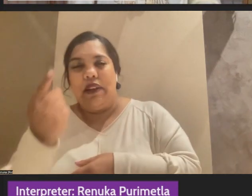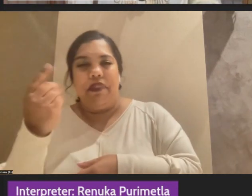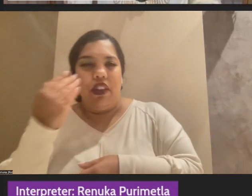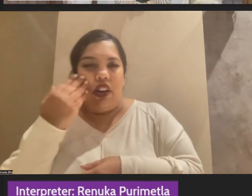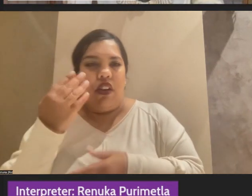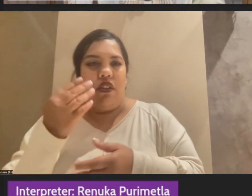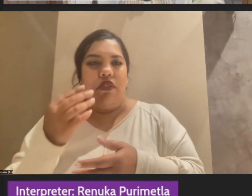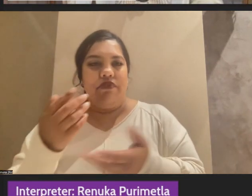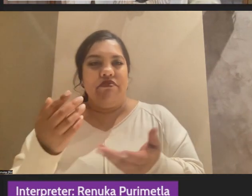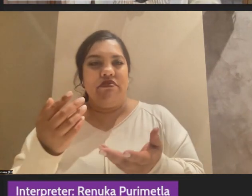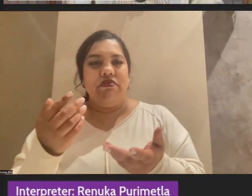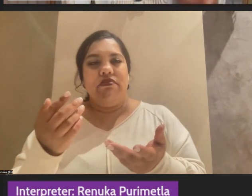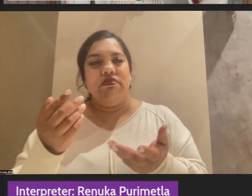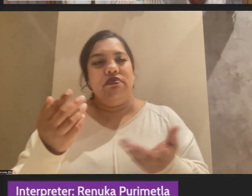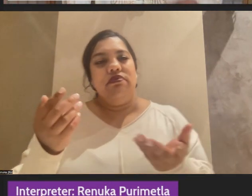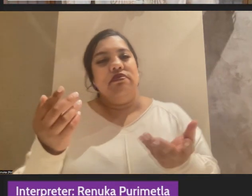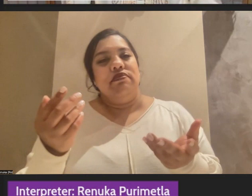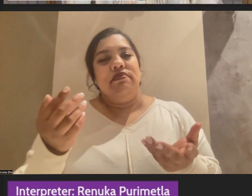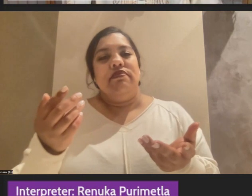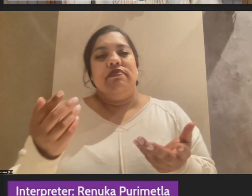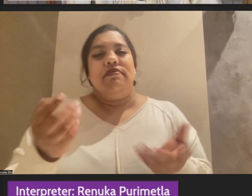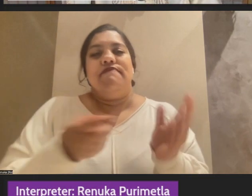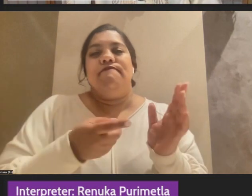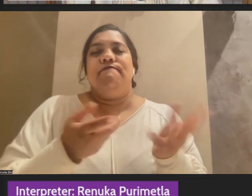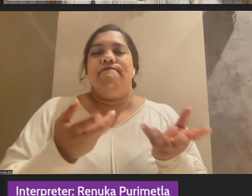etc. Now, I know this is a